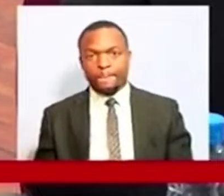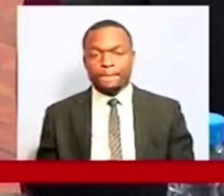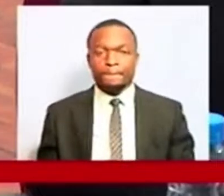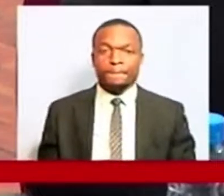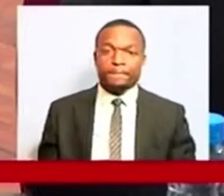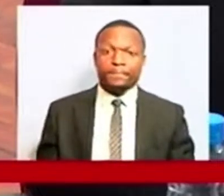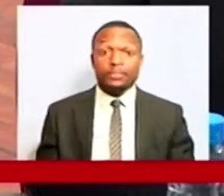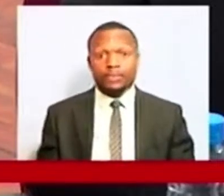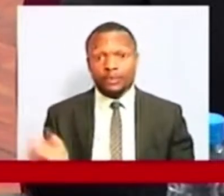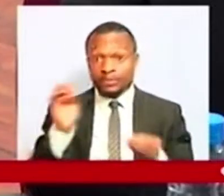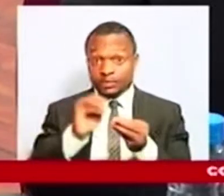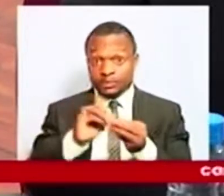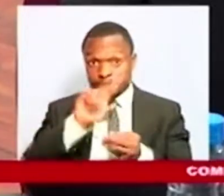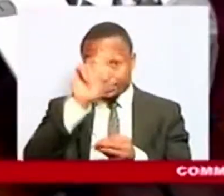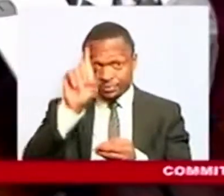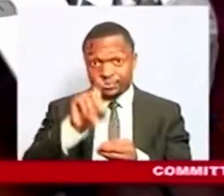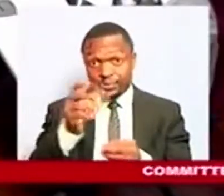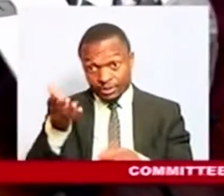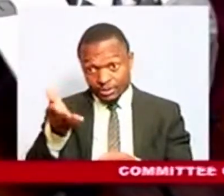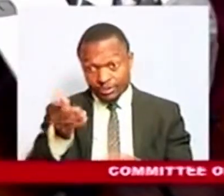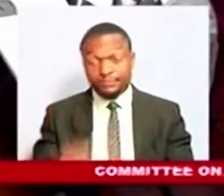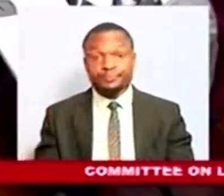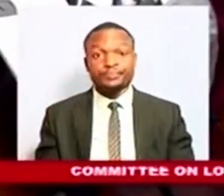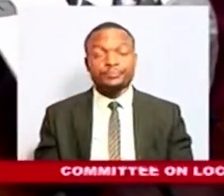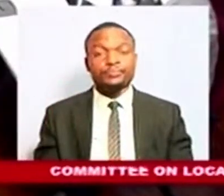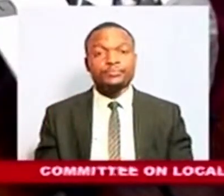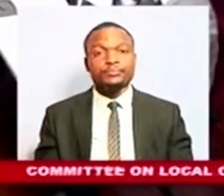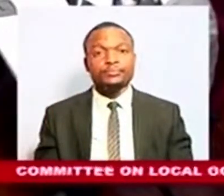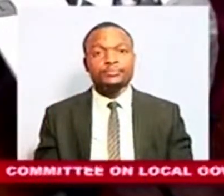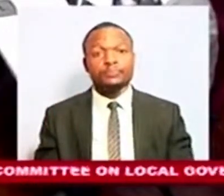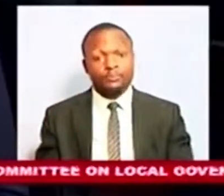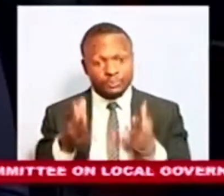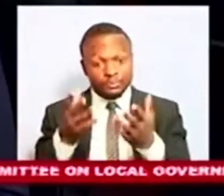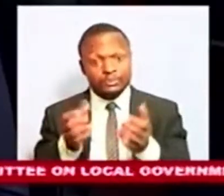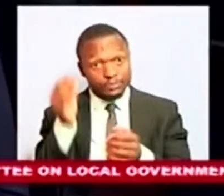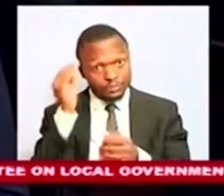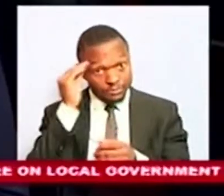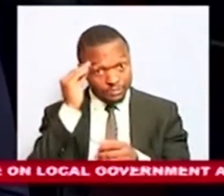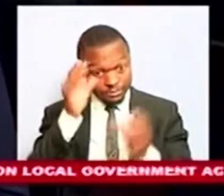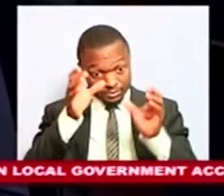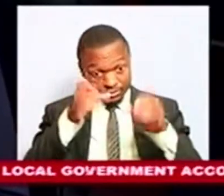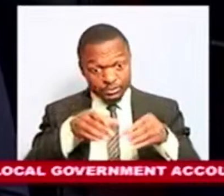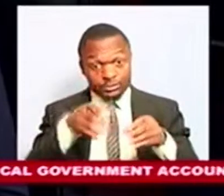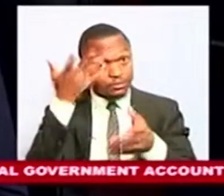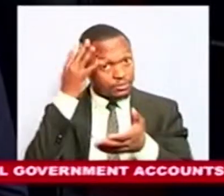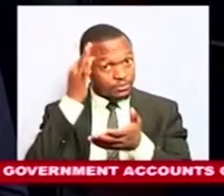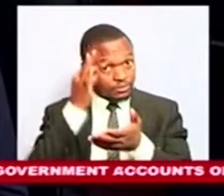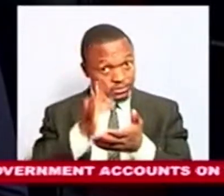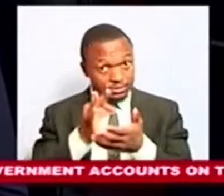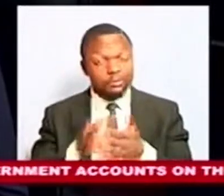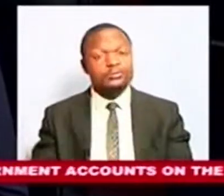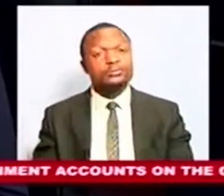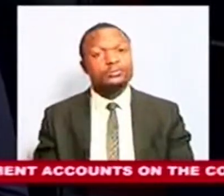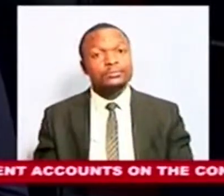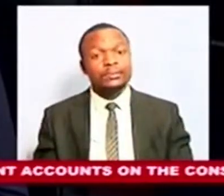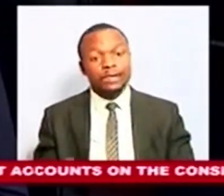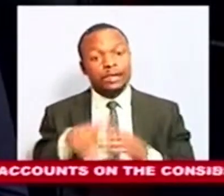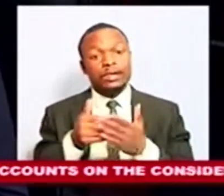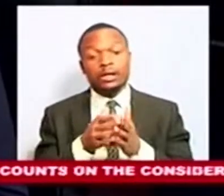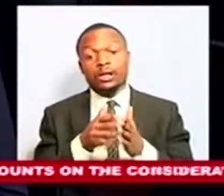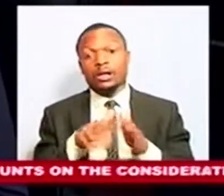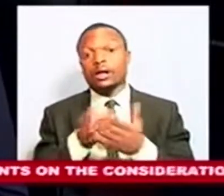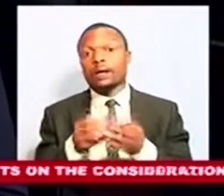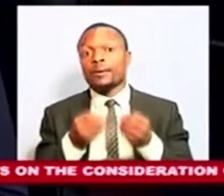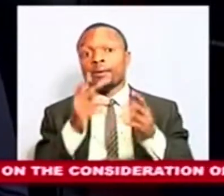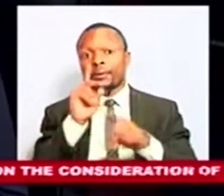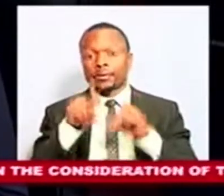You have a follow-up? Yes. I want to find out from the Council Secretary, how many people